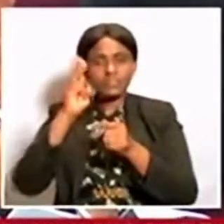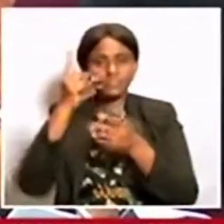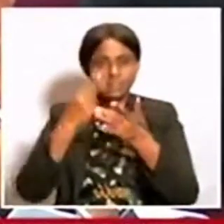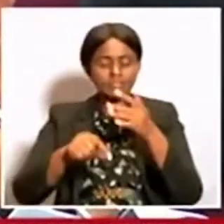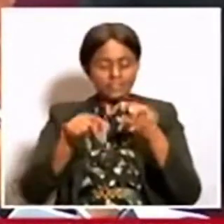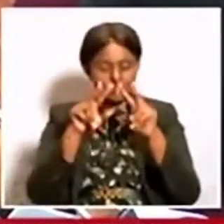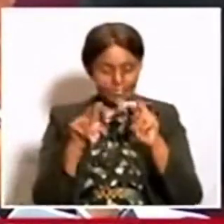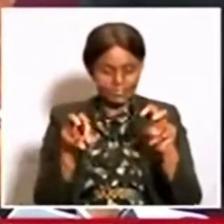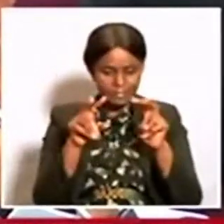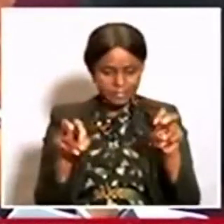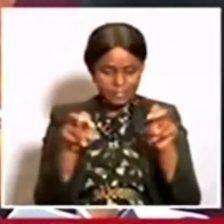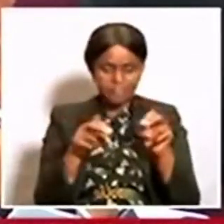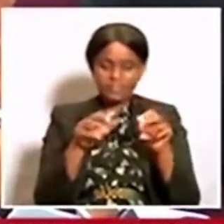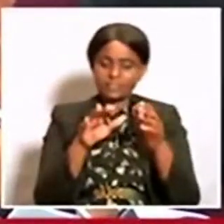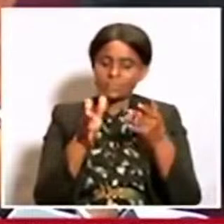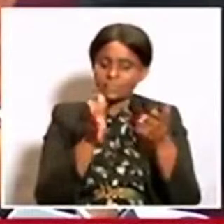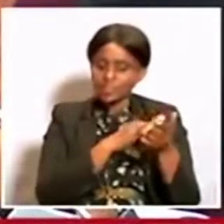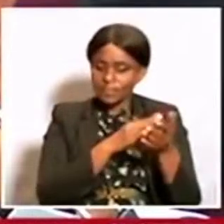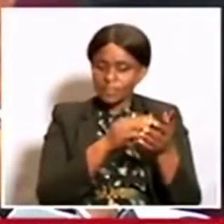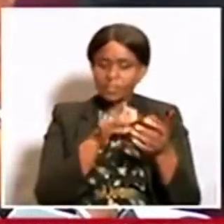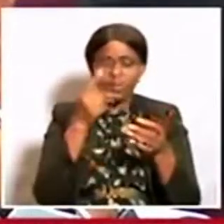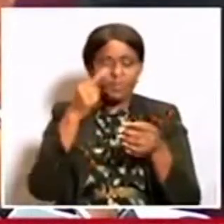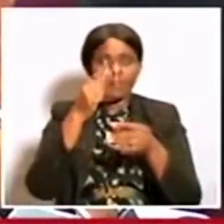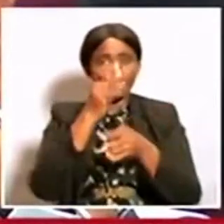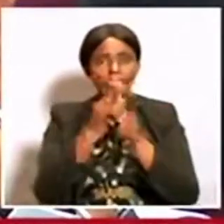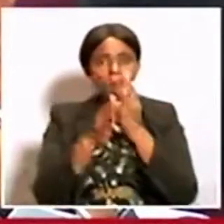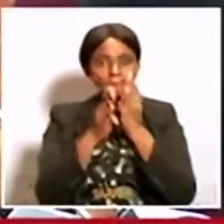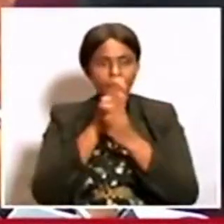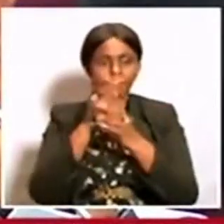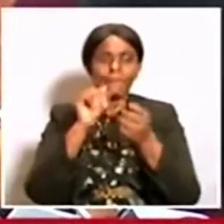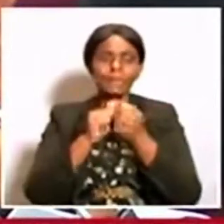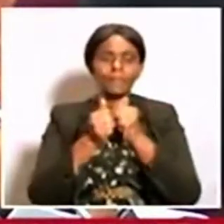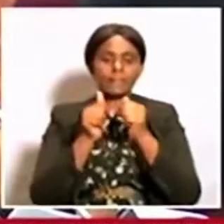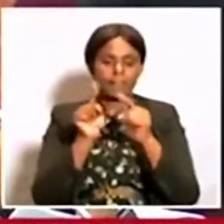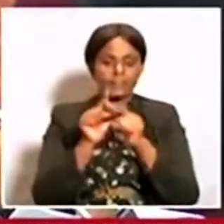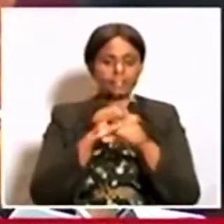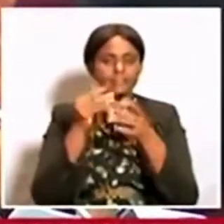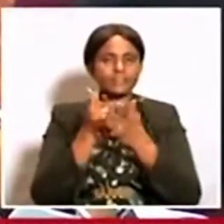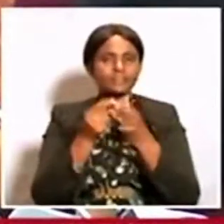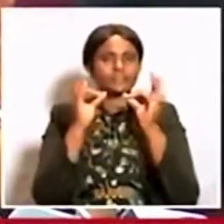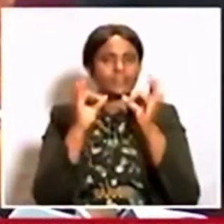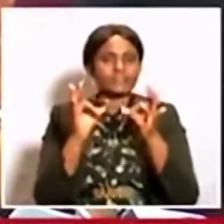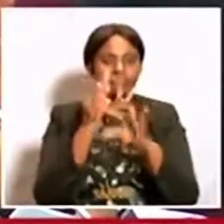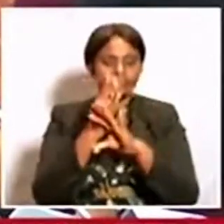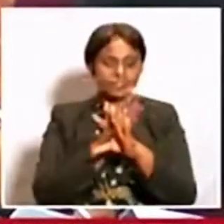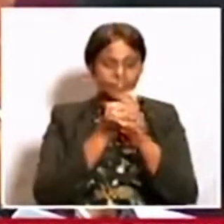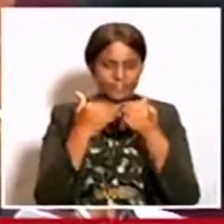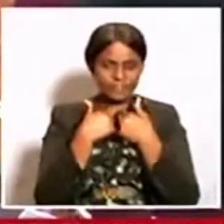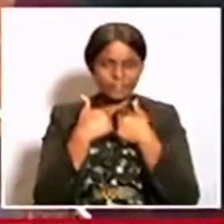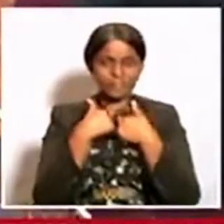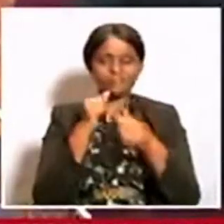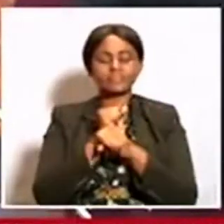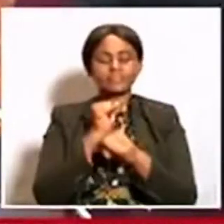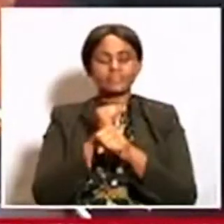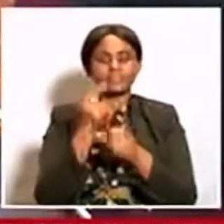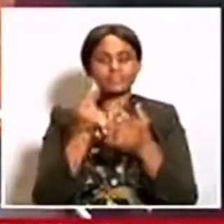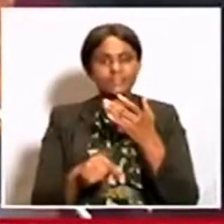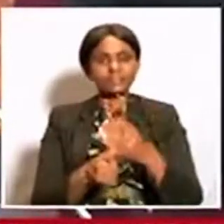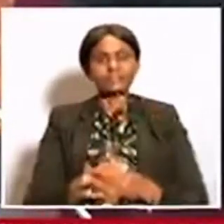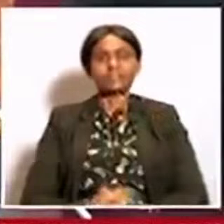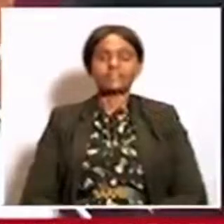thoroughly checked for structural defects and structural integrity before coming up with the scope of works.